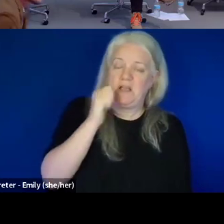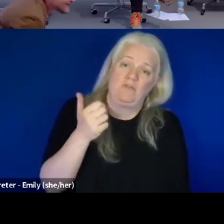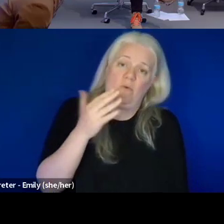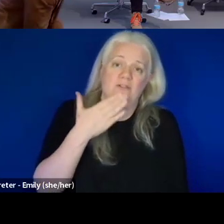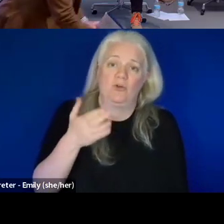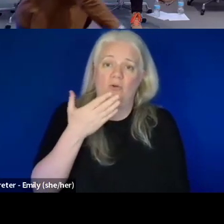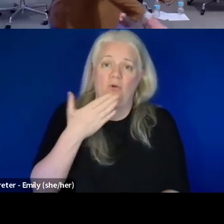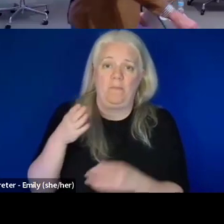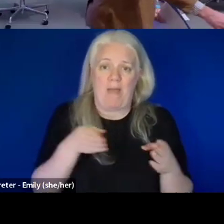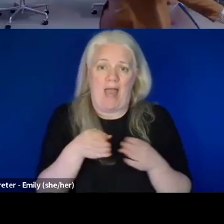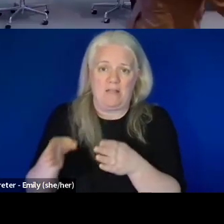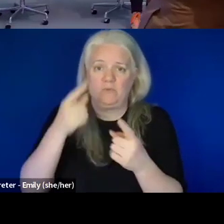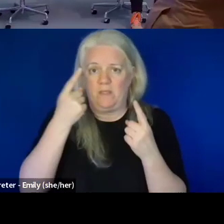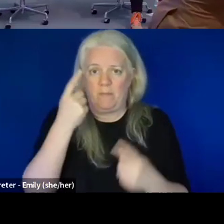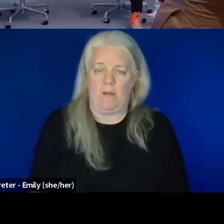consider.